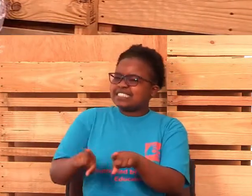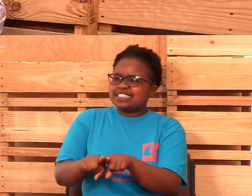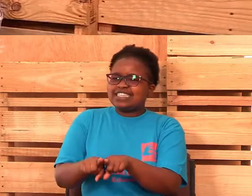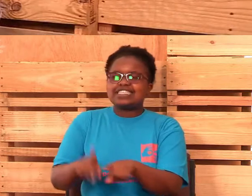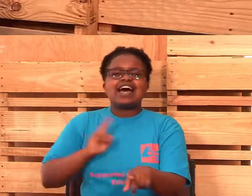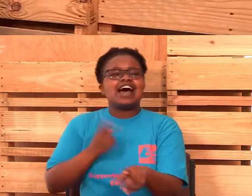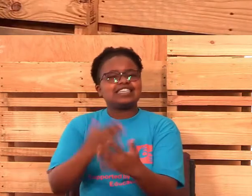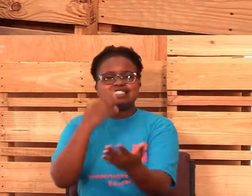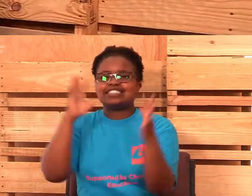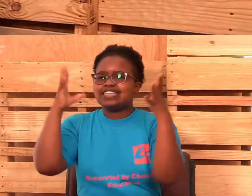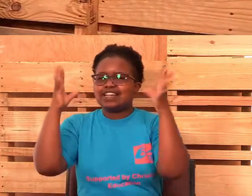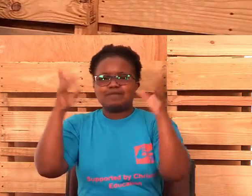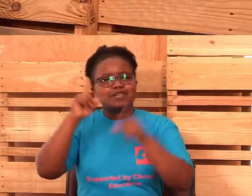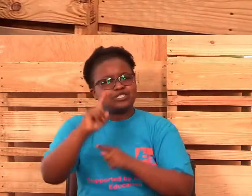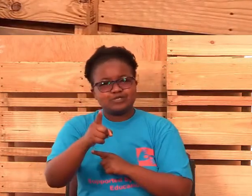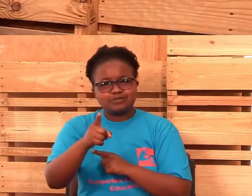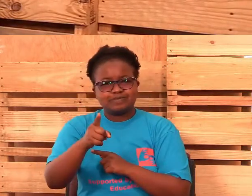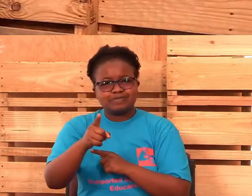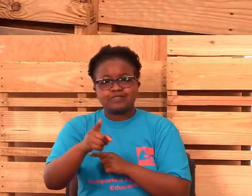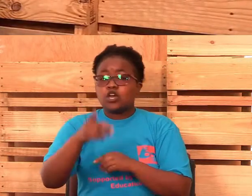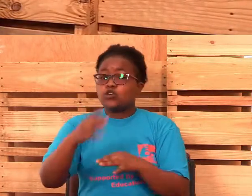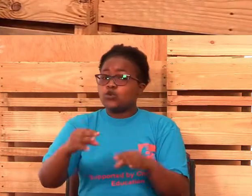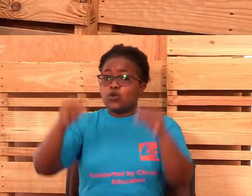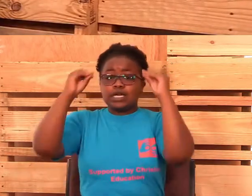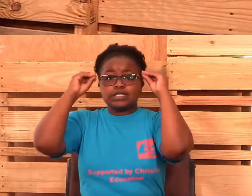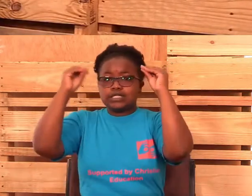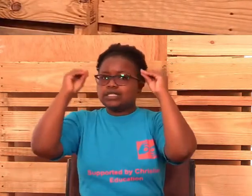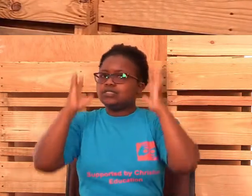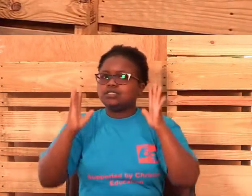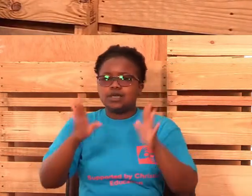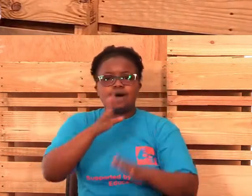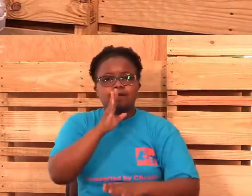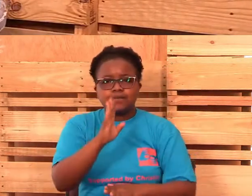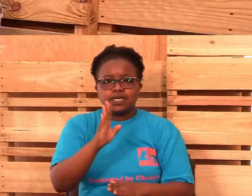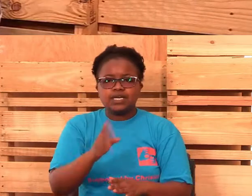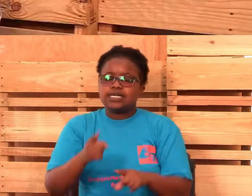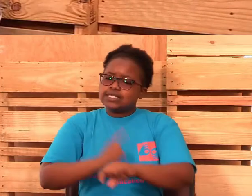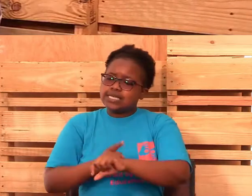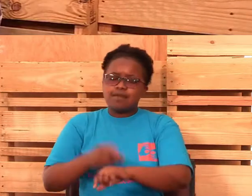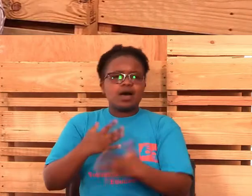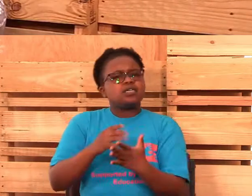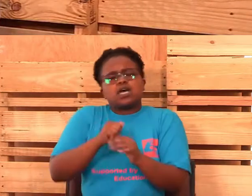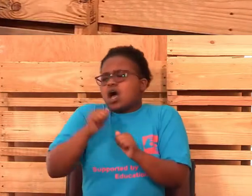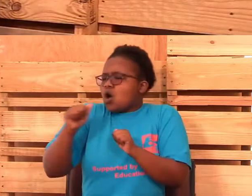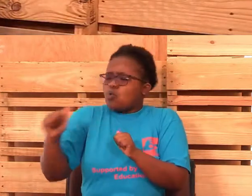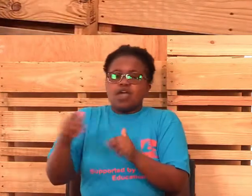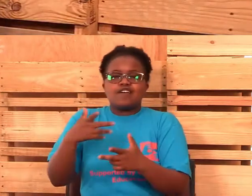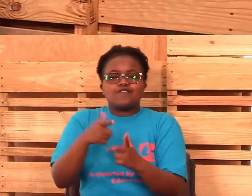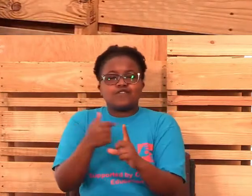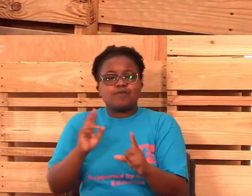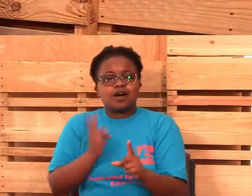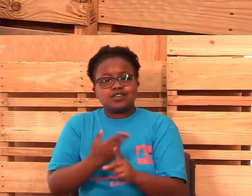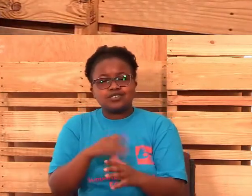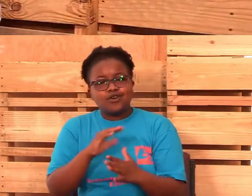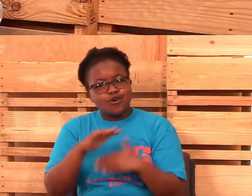we celebrate you. You have been the teachers to the children when we are away from them. And as we send those lessons